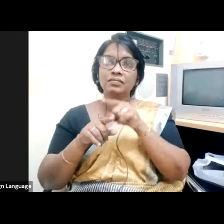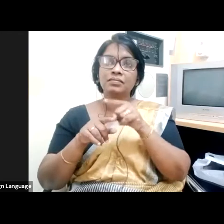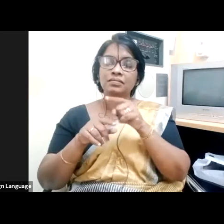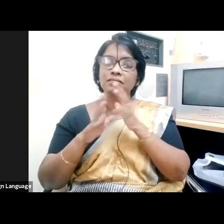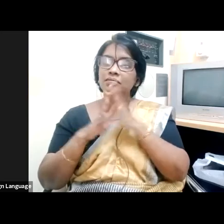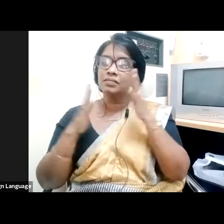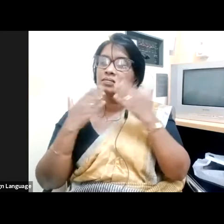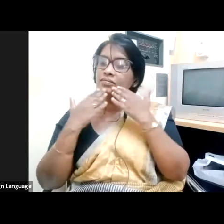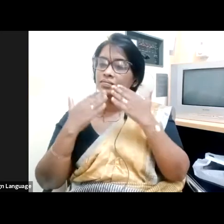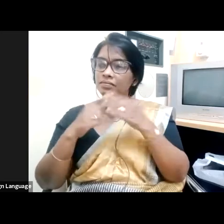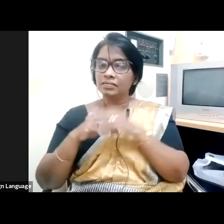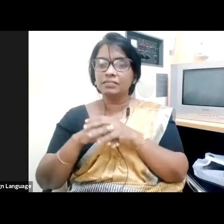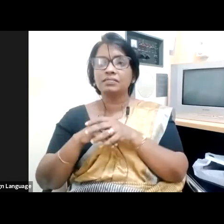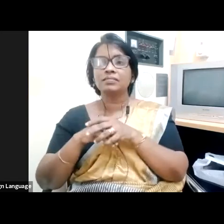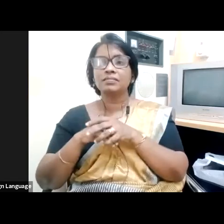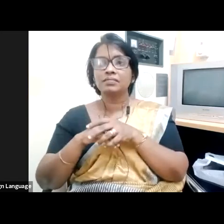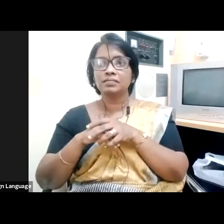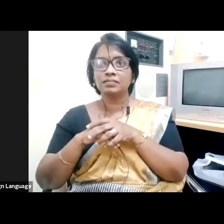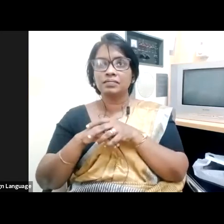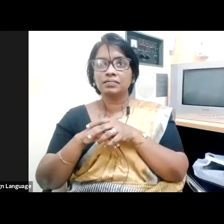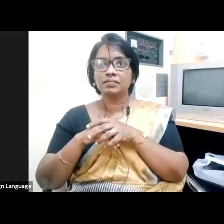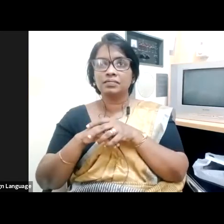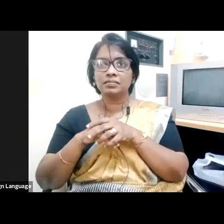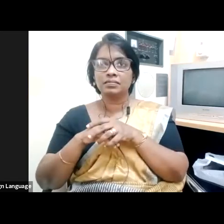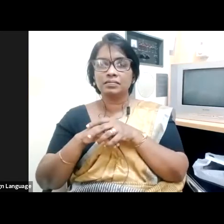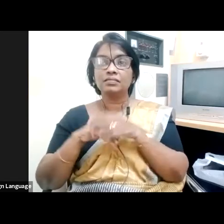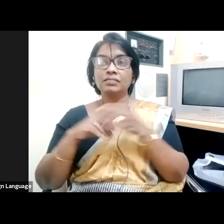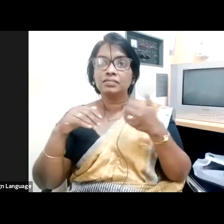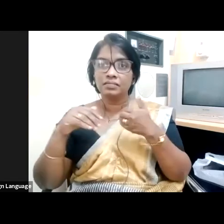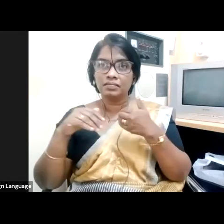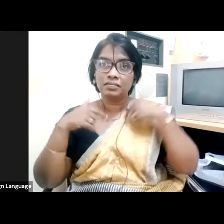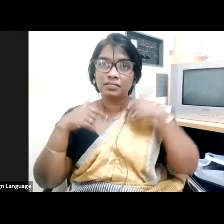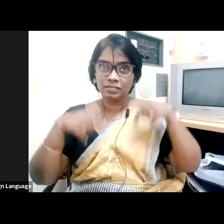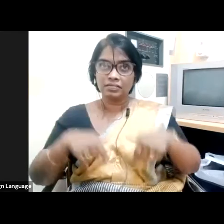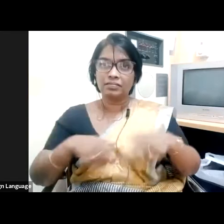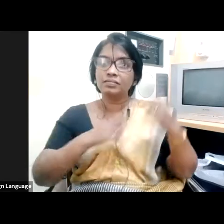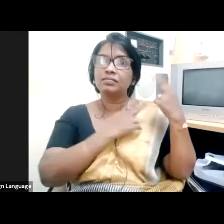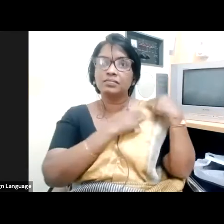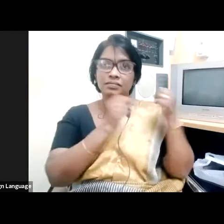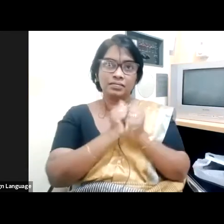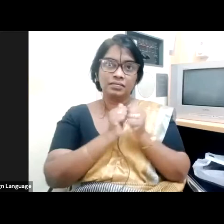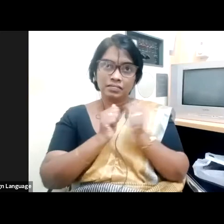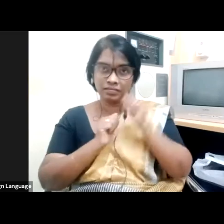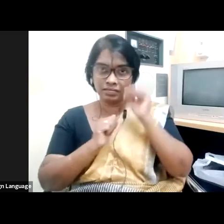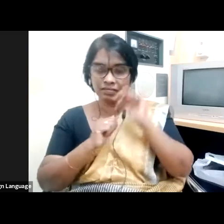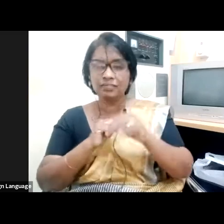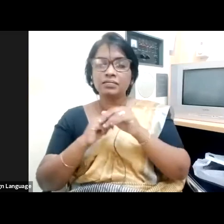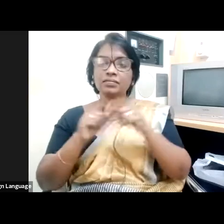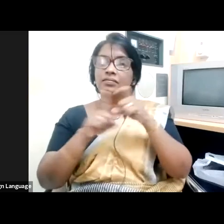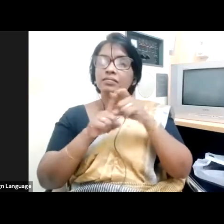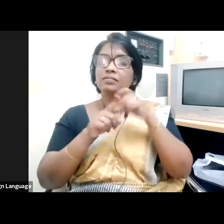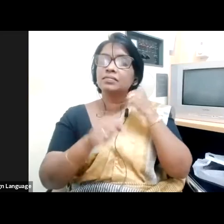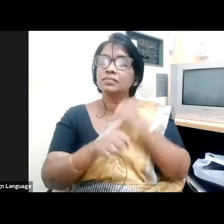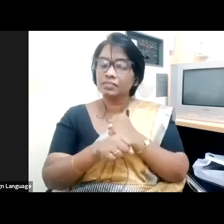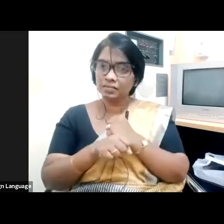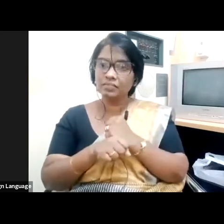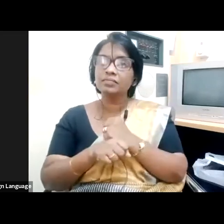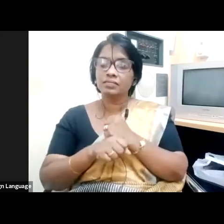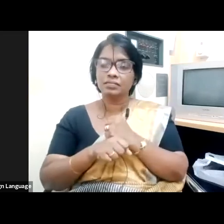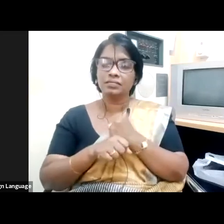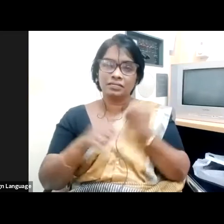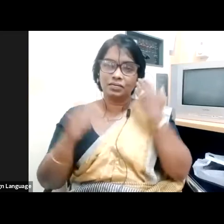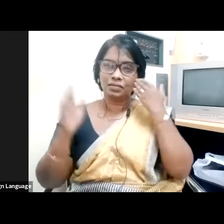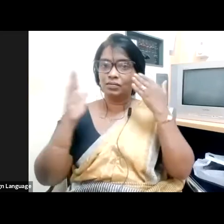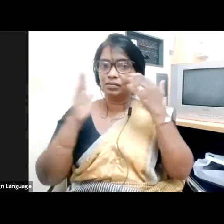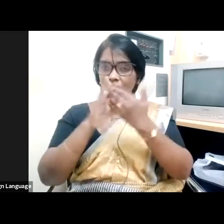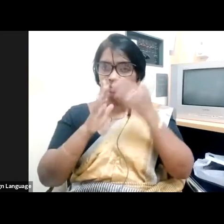my current role, working within digital and innovation in what's arguably now, I think,